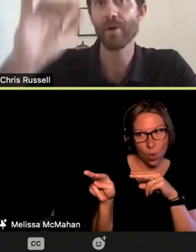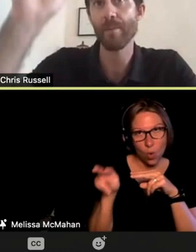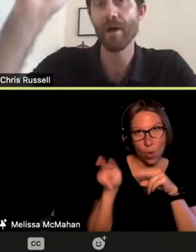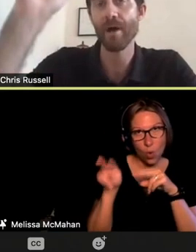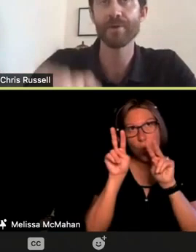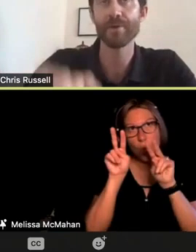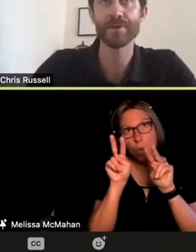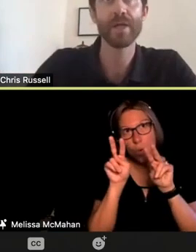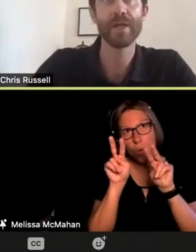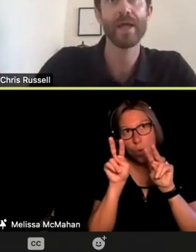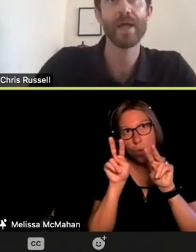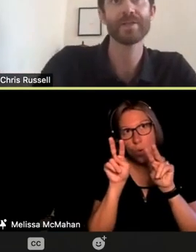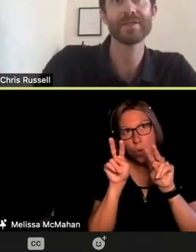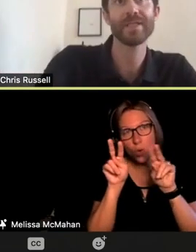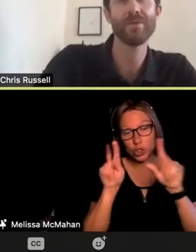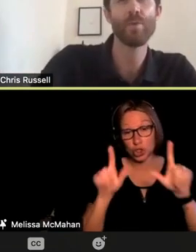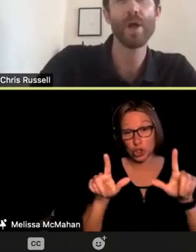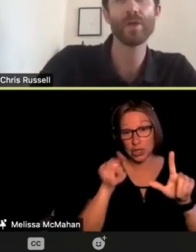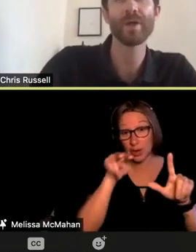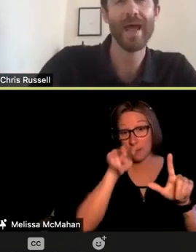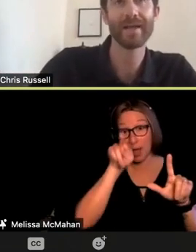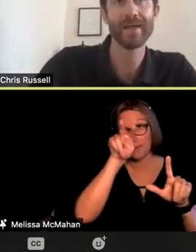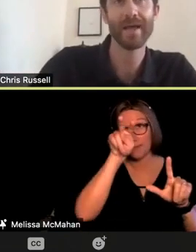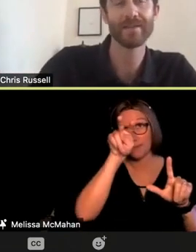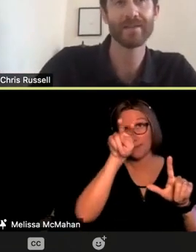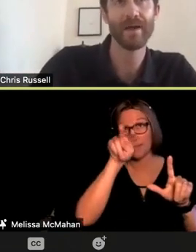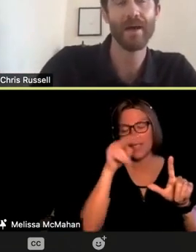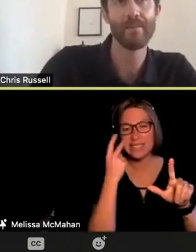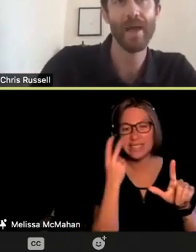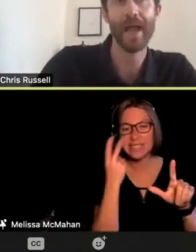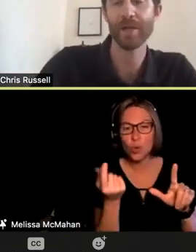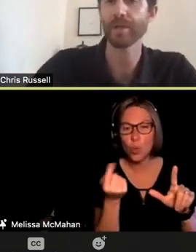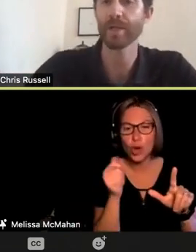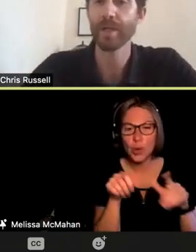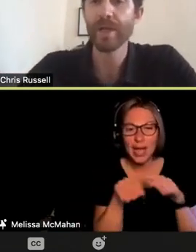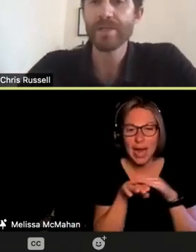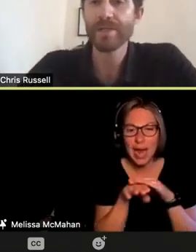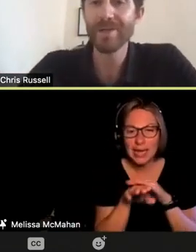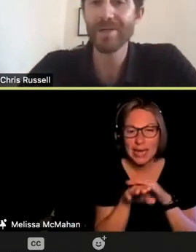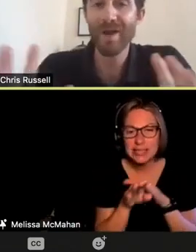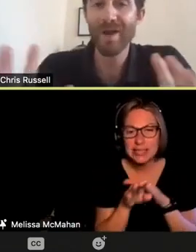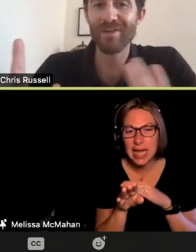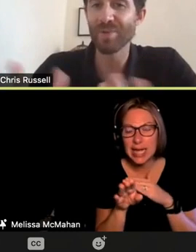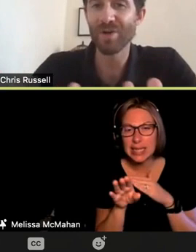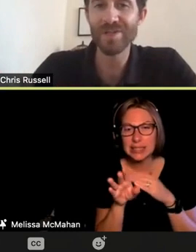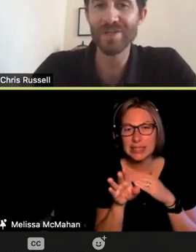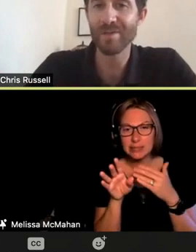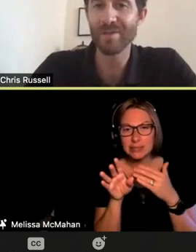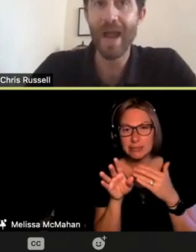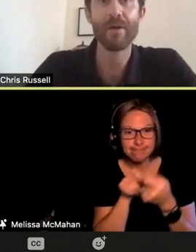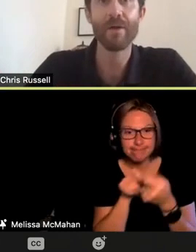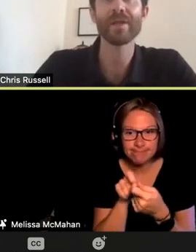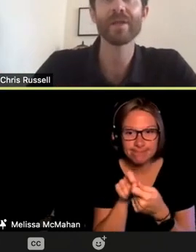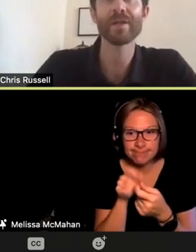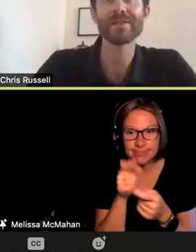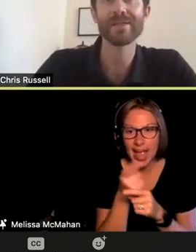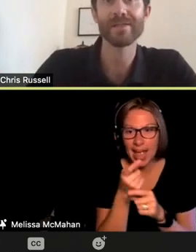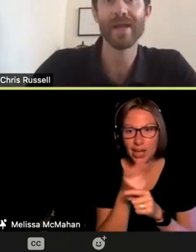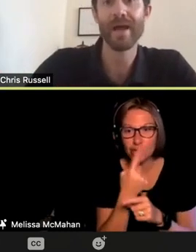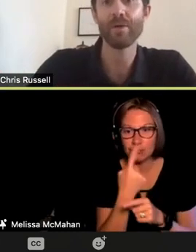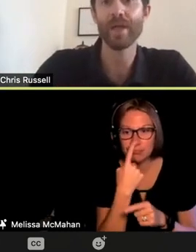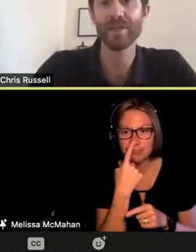top, above your screen, and see what you can access accurately. See what kind of blurs into the background and